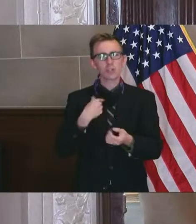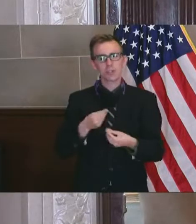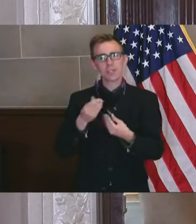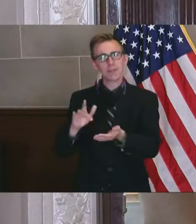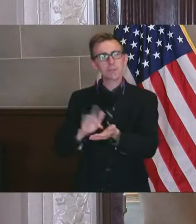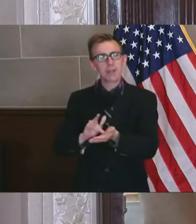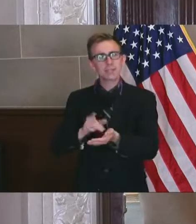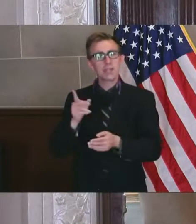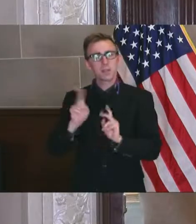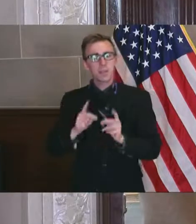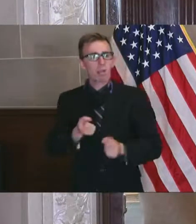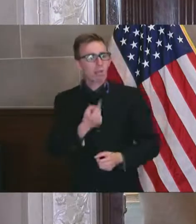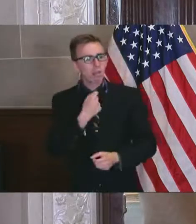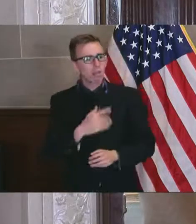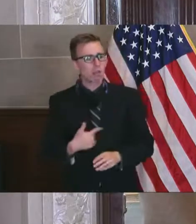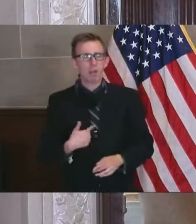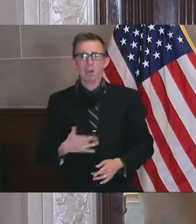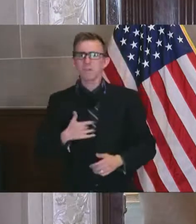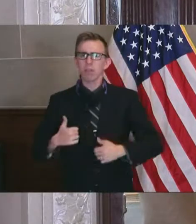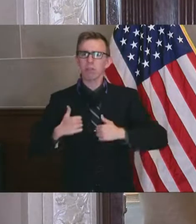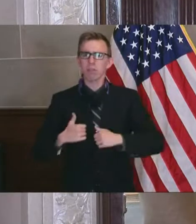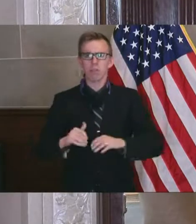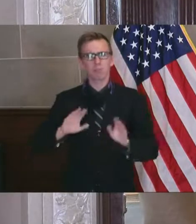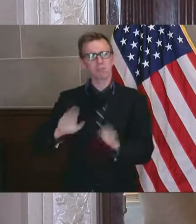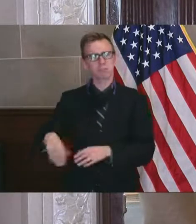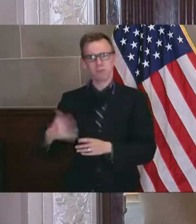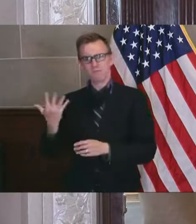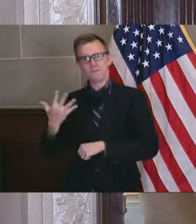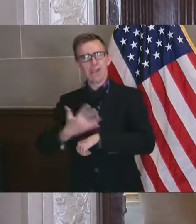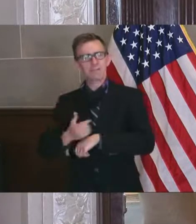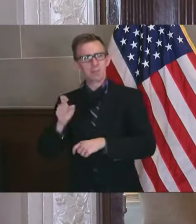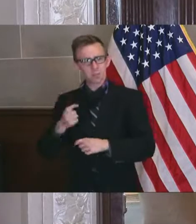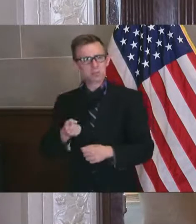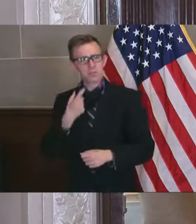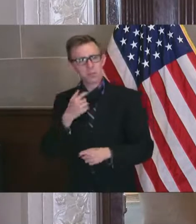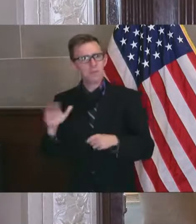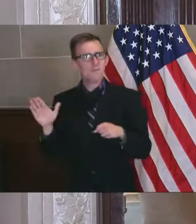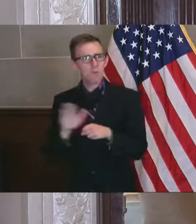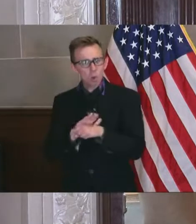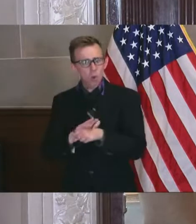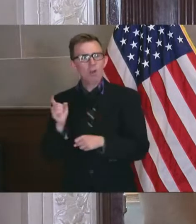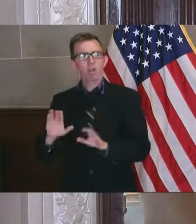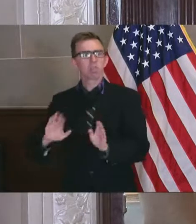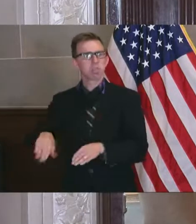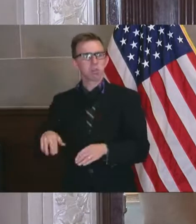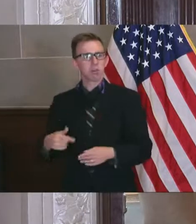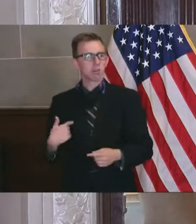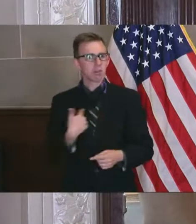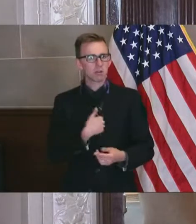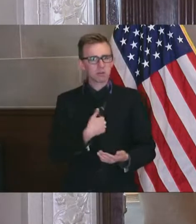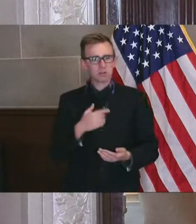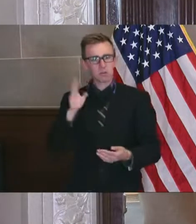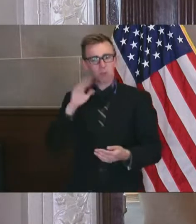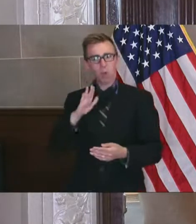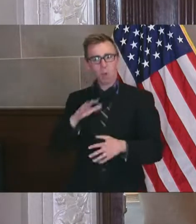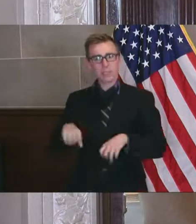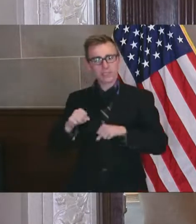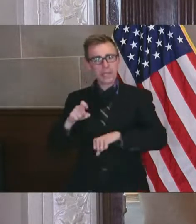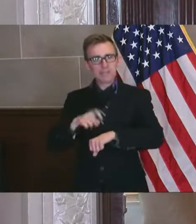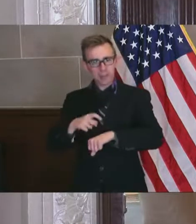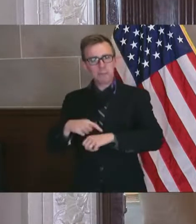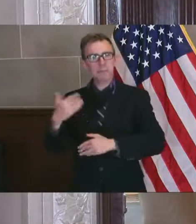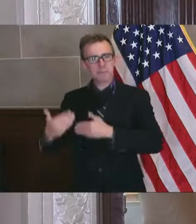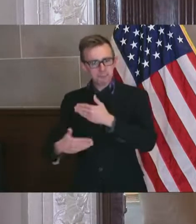say they felt better. And they wouldn't take the extra 5 days. Well, there's a reason we were giving it for 7 days, is that we knew that that's how long it took to knock out